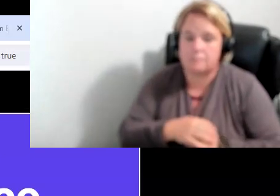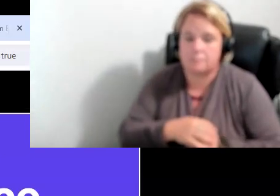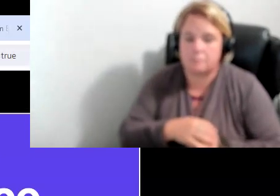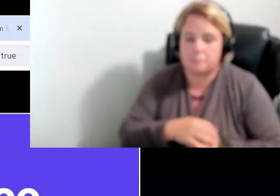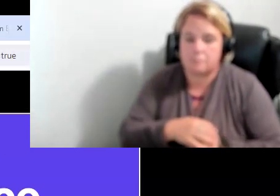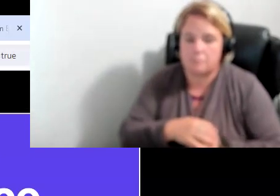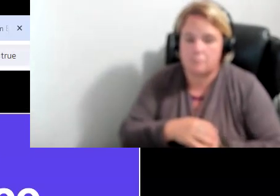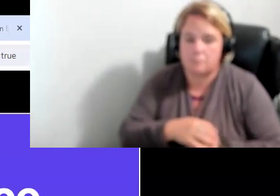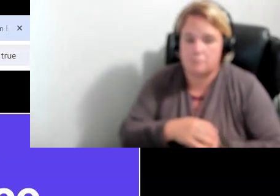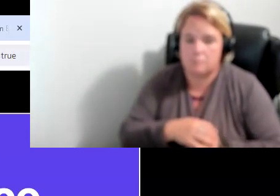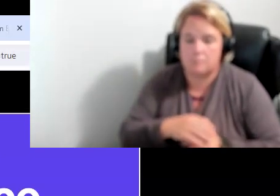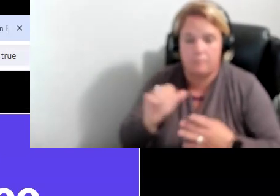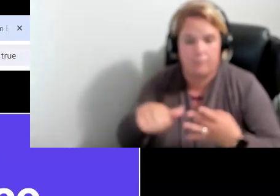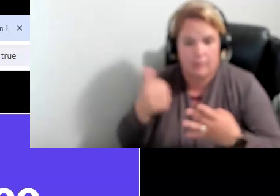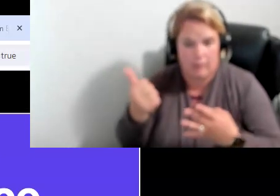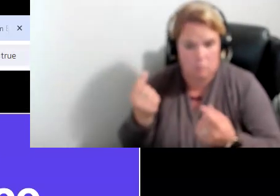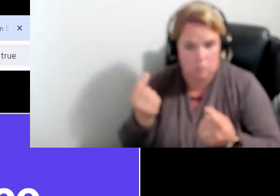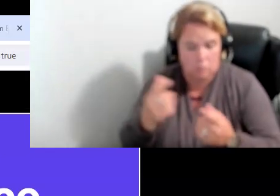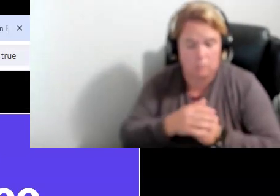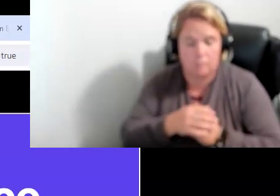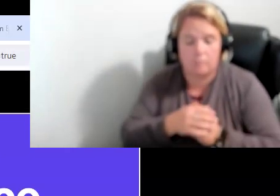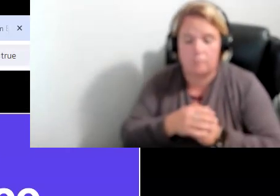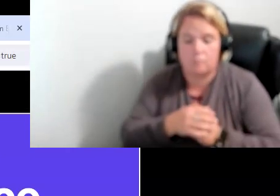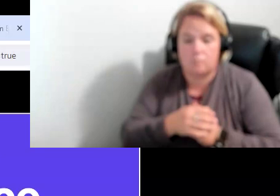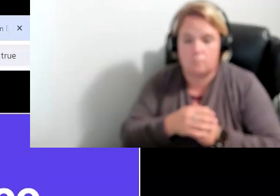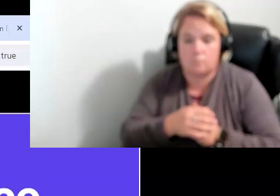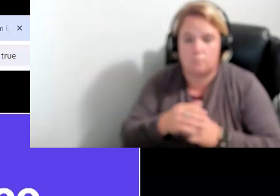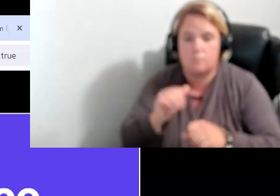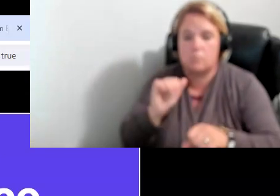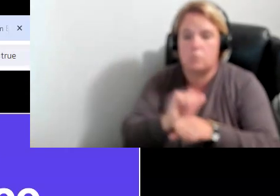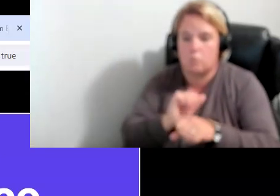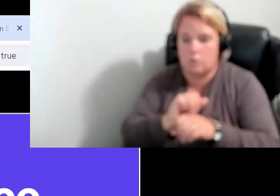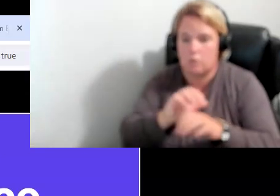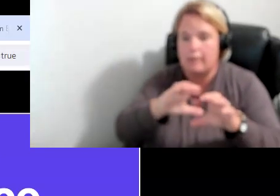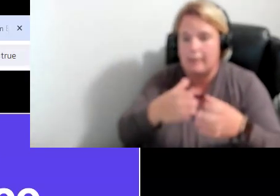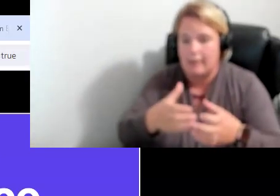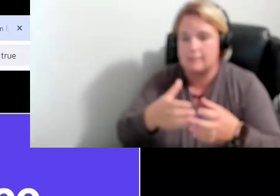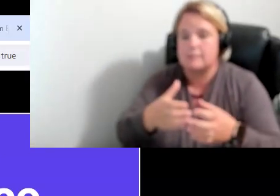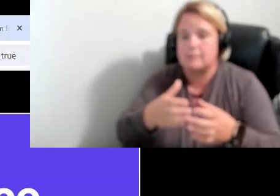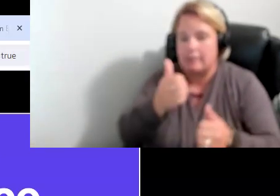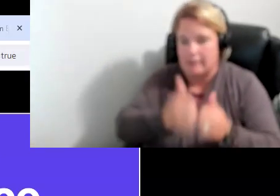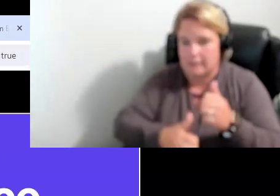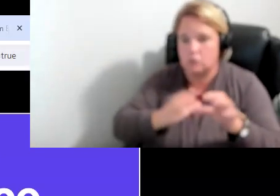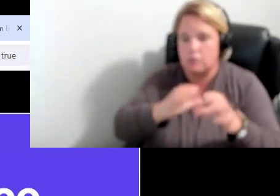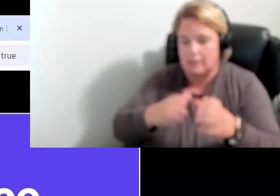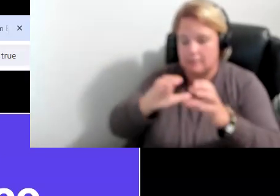then another way is to work on it course by course. So